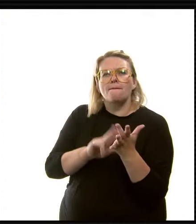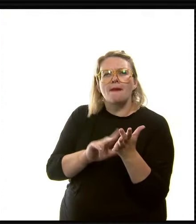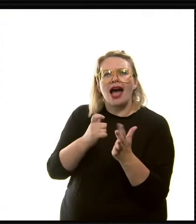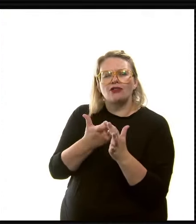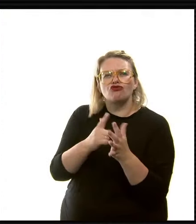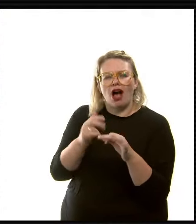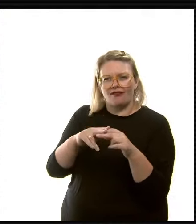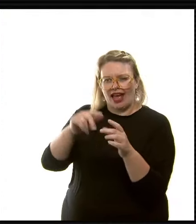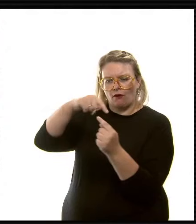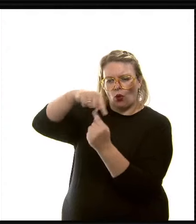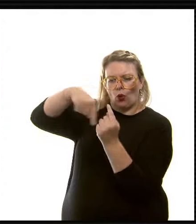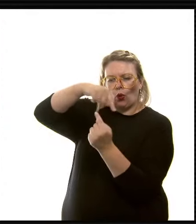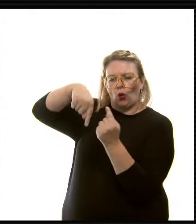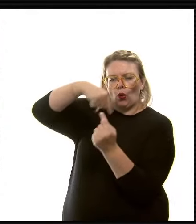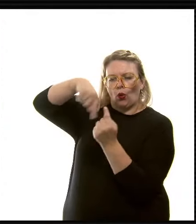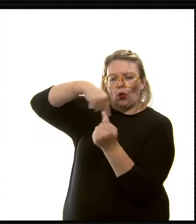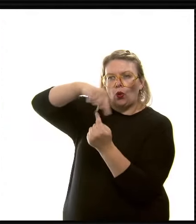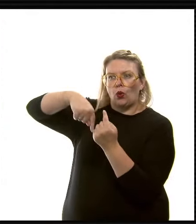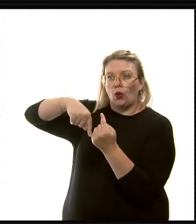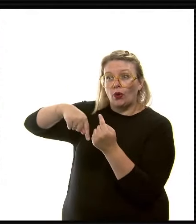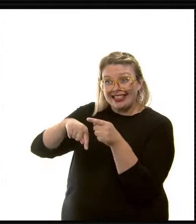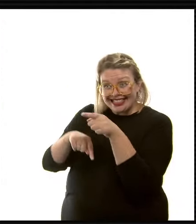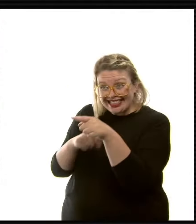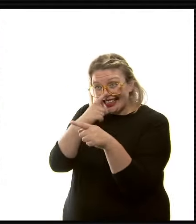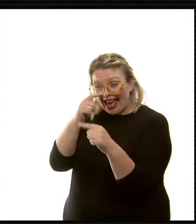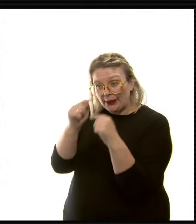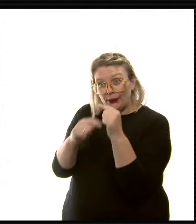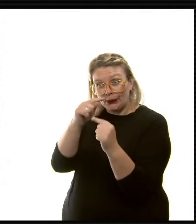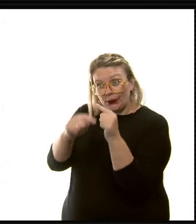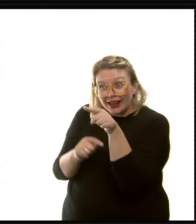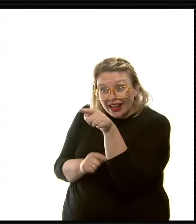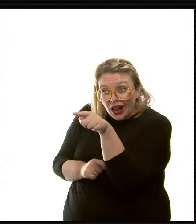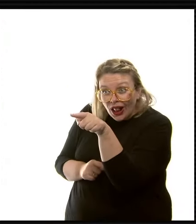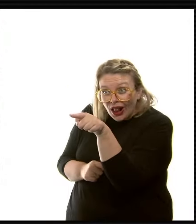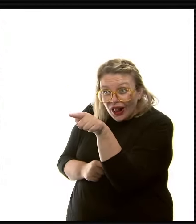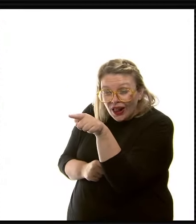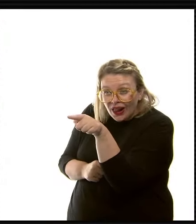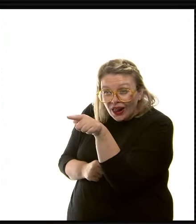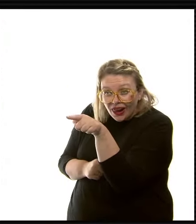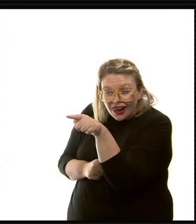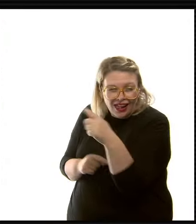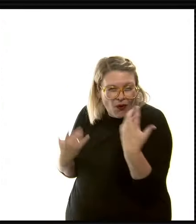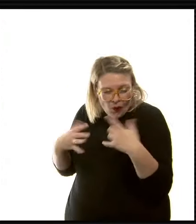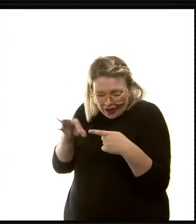spawner, and you can actually make that happen in the Lego set too. And I think that's just such a neat